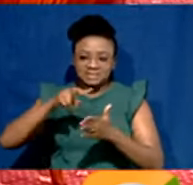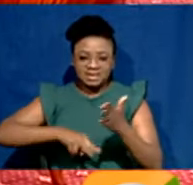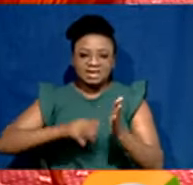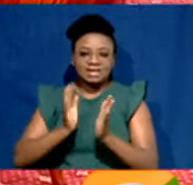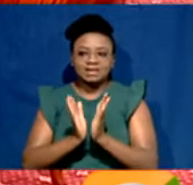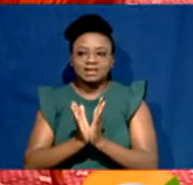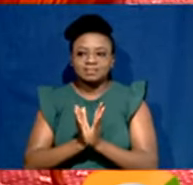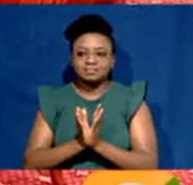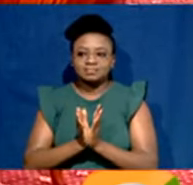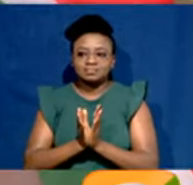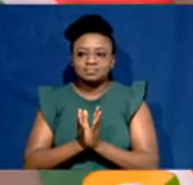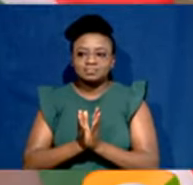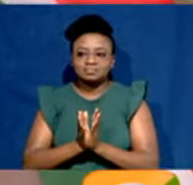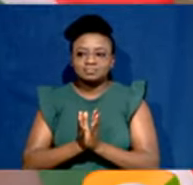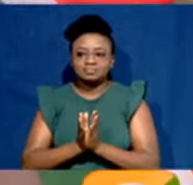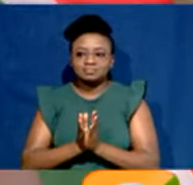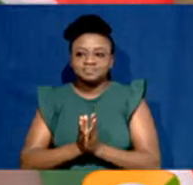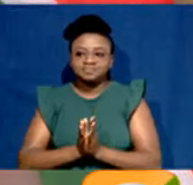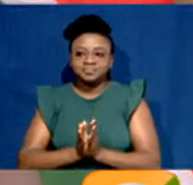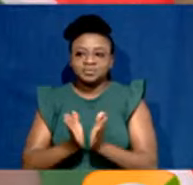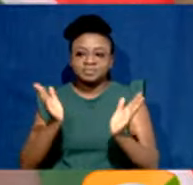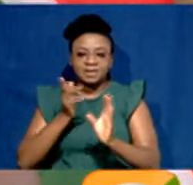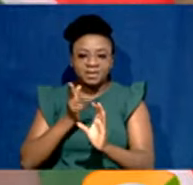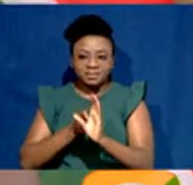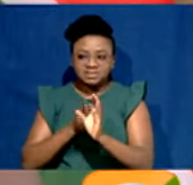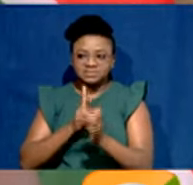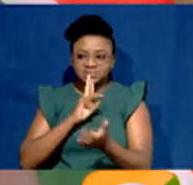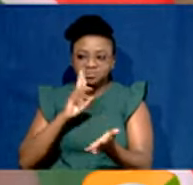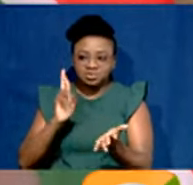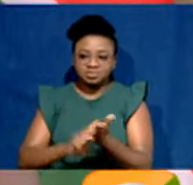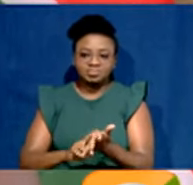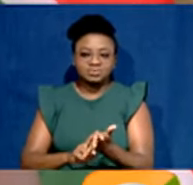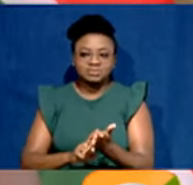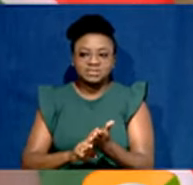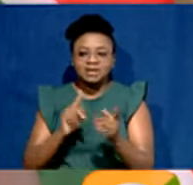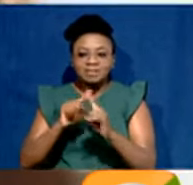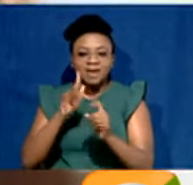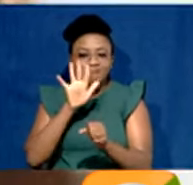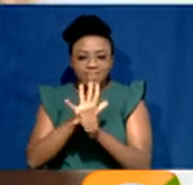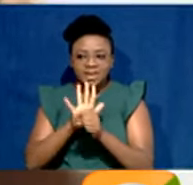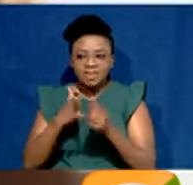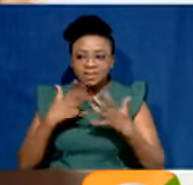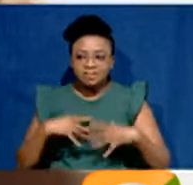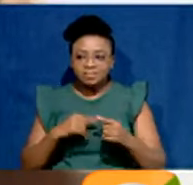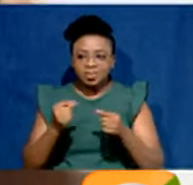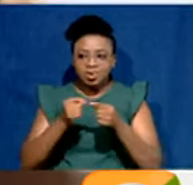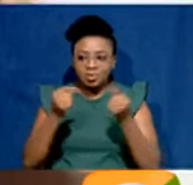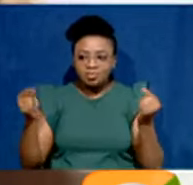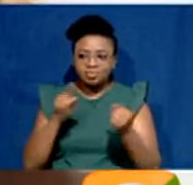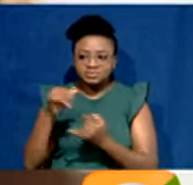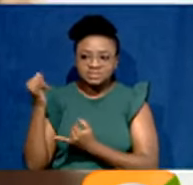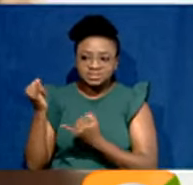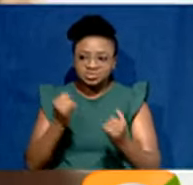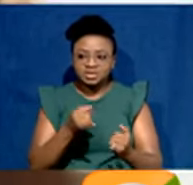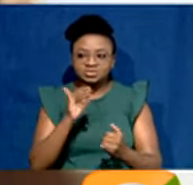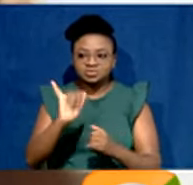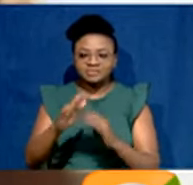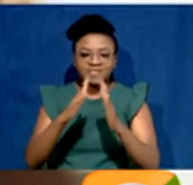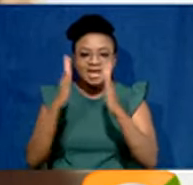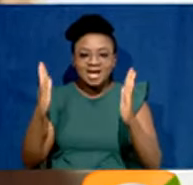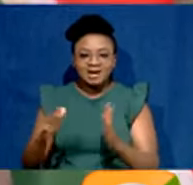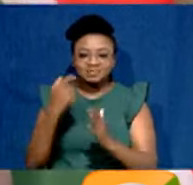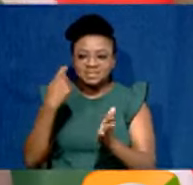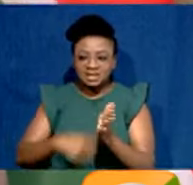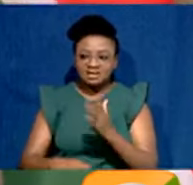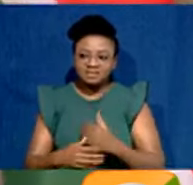public participation report. I read it, and majority of them will post the introduction of it. It again, and